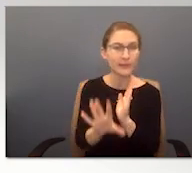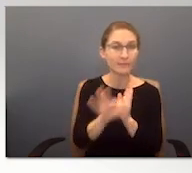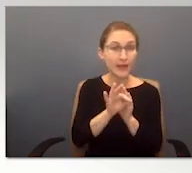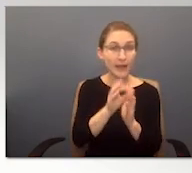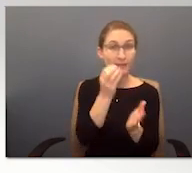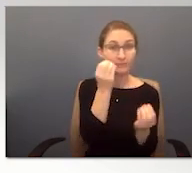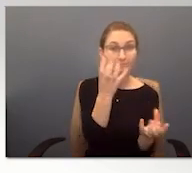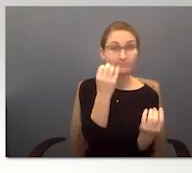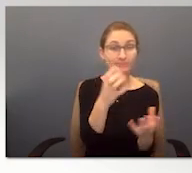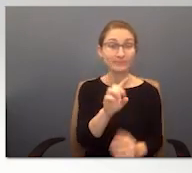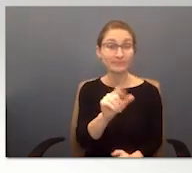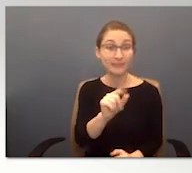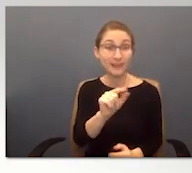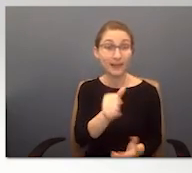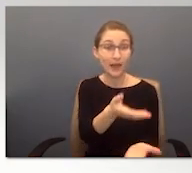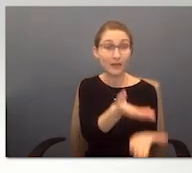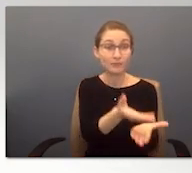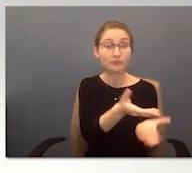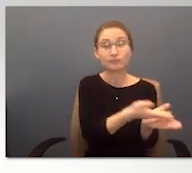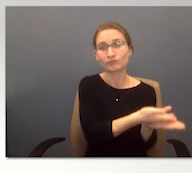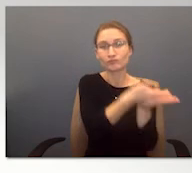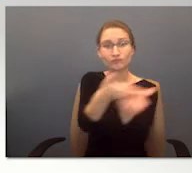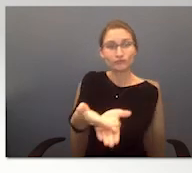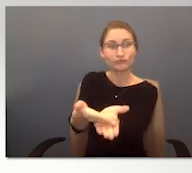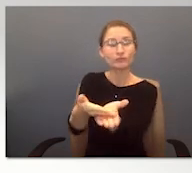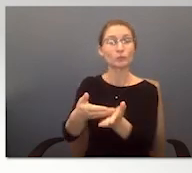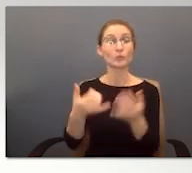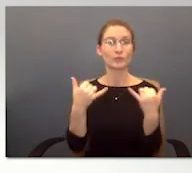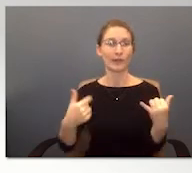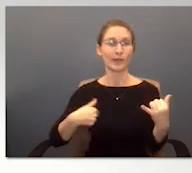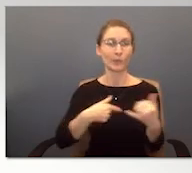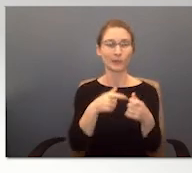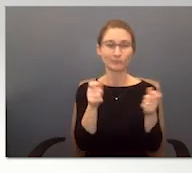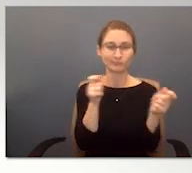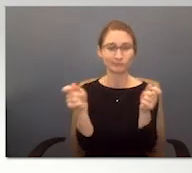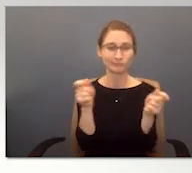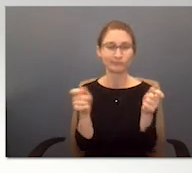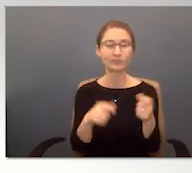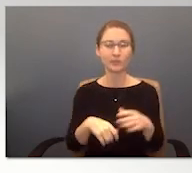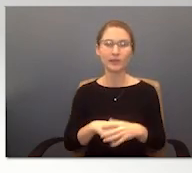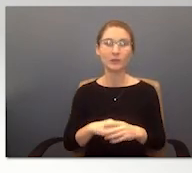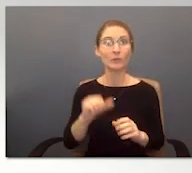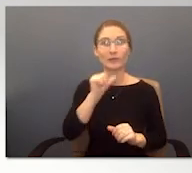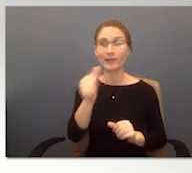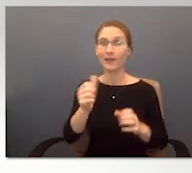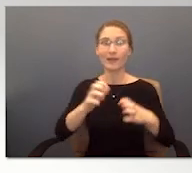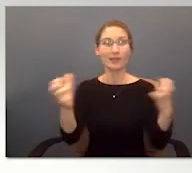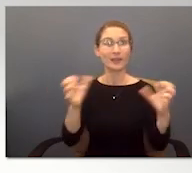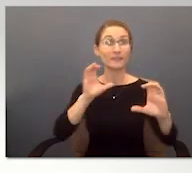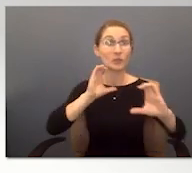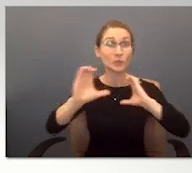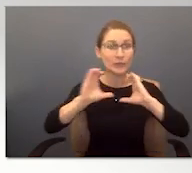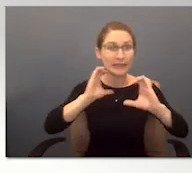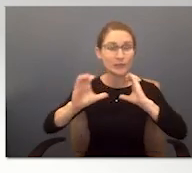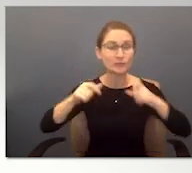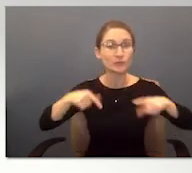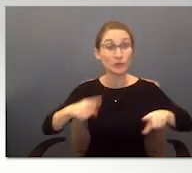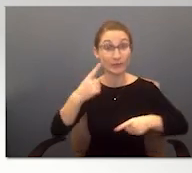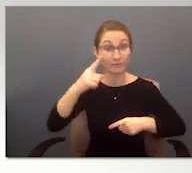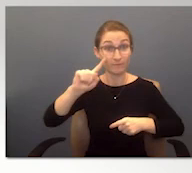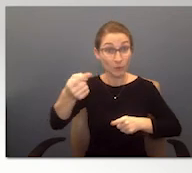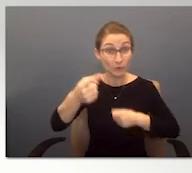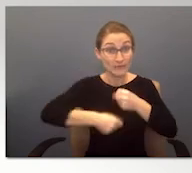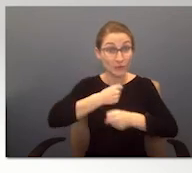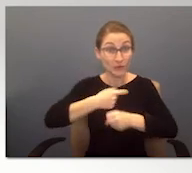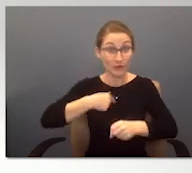And so I think there hasn't been this communication and lots of siloing that, at least in my first year here,